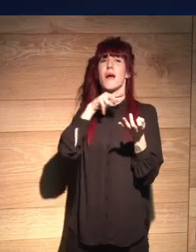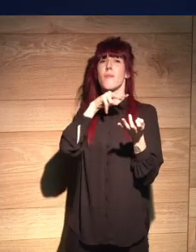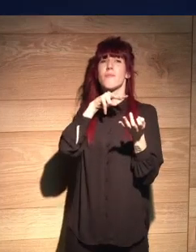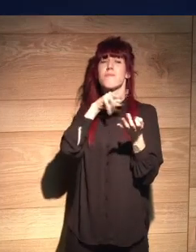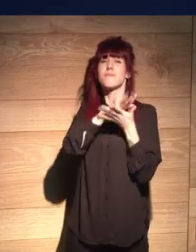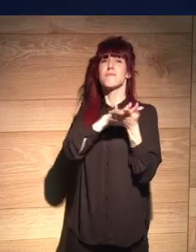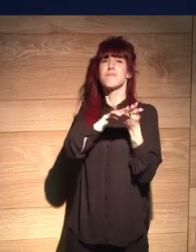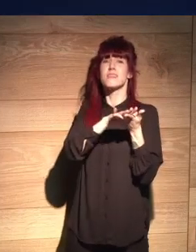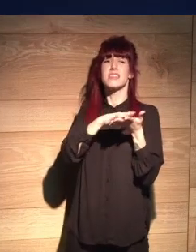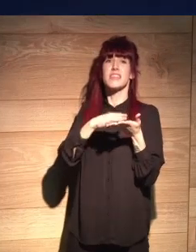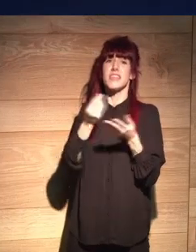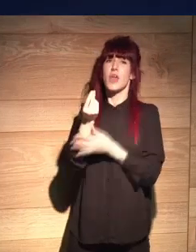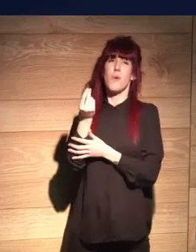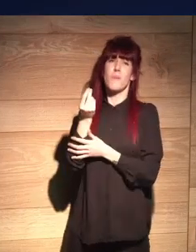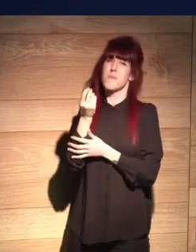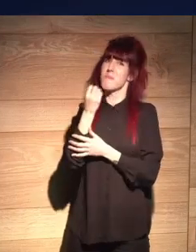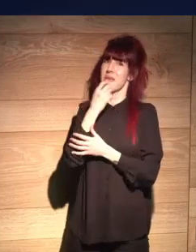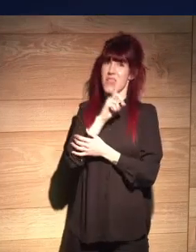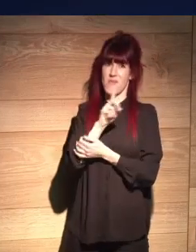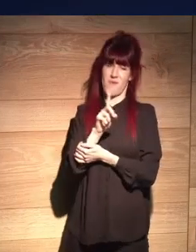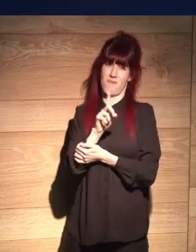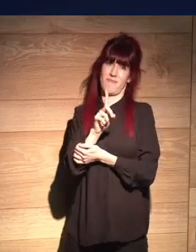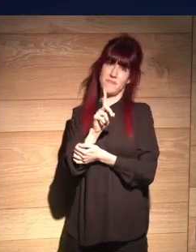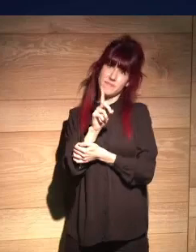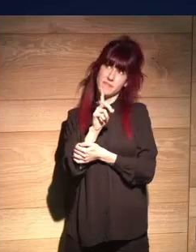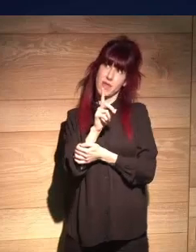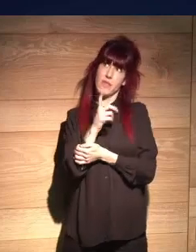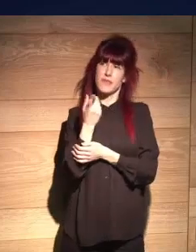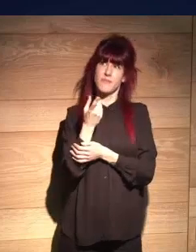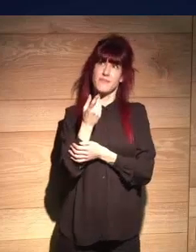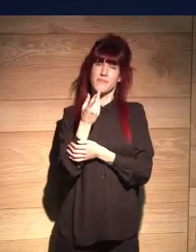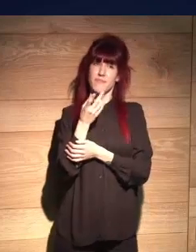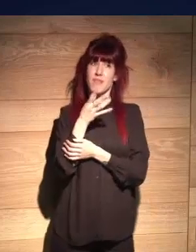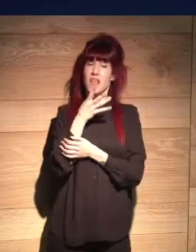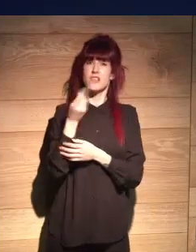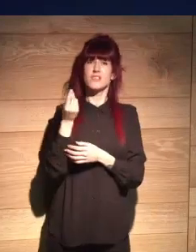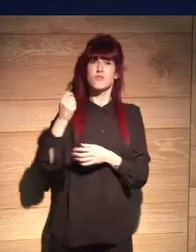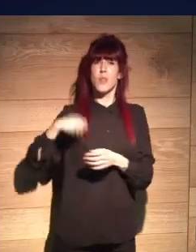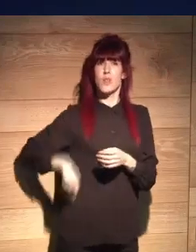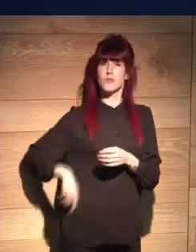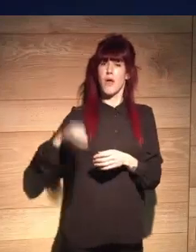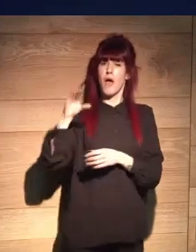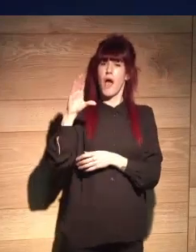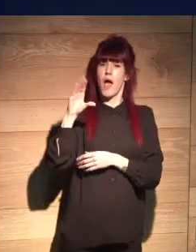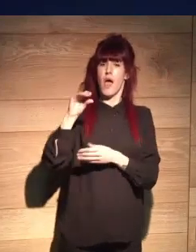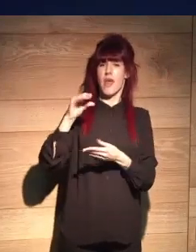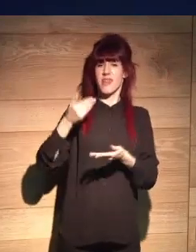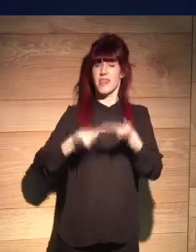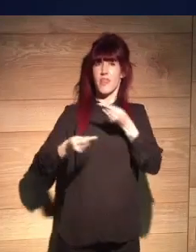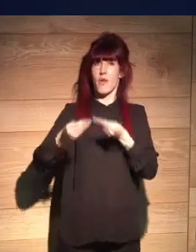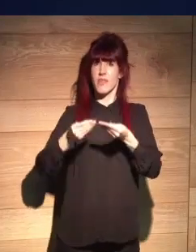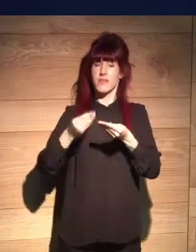not the right thing to do. At that respect, today there are many salaries that